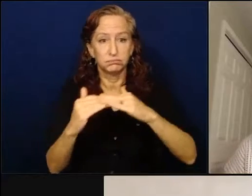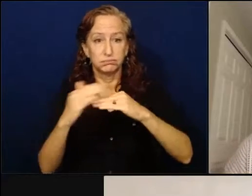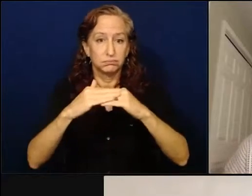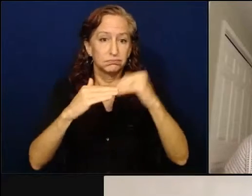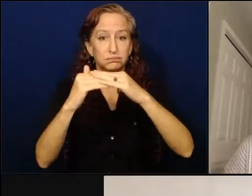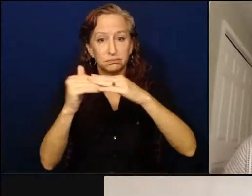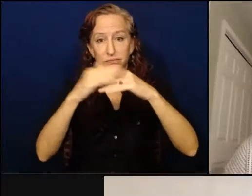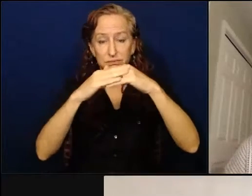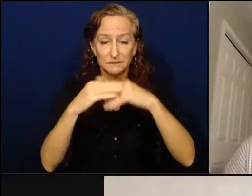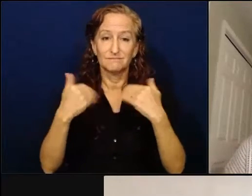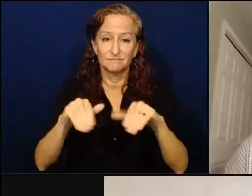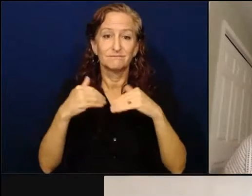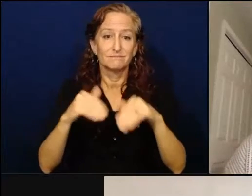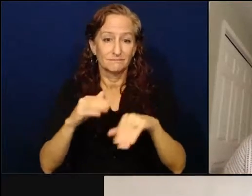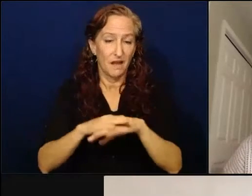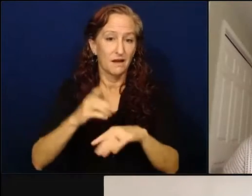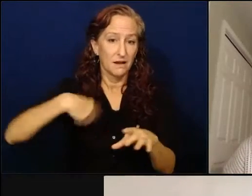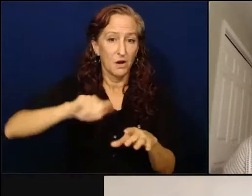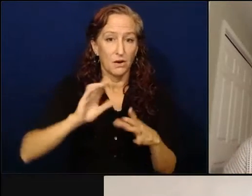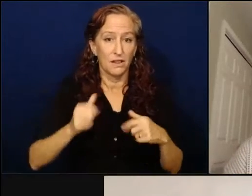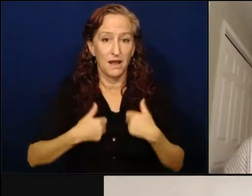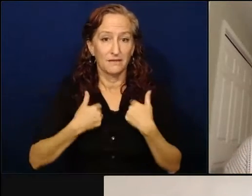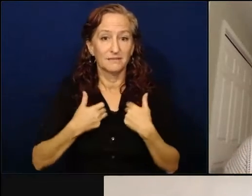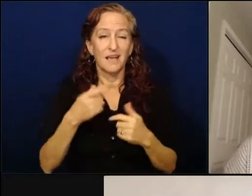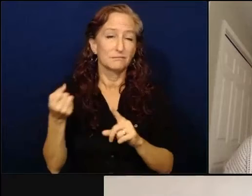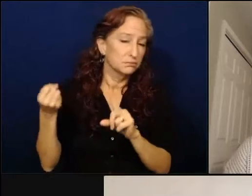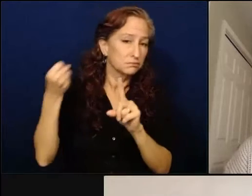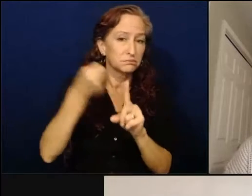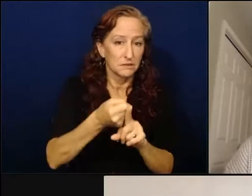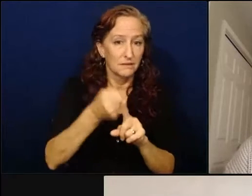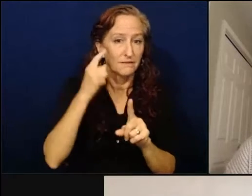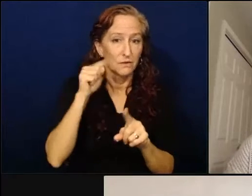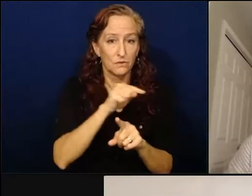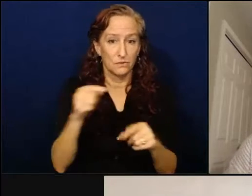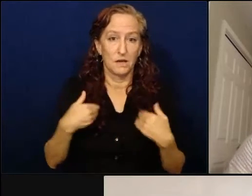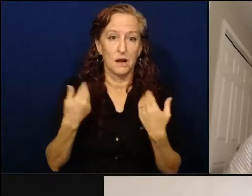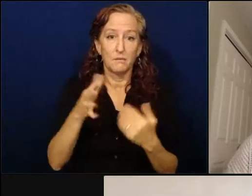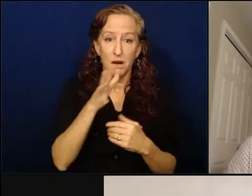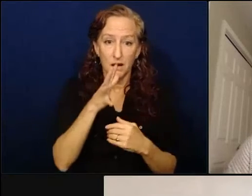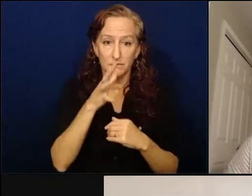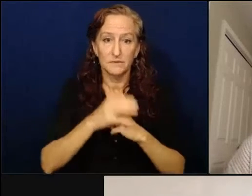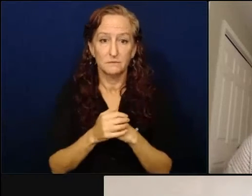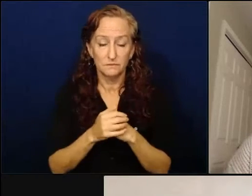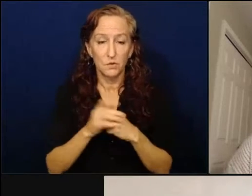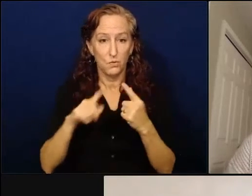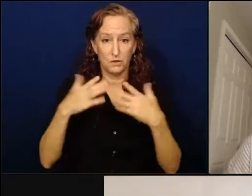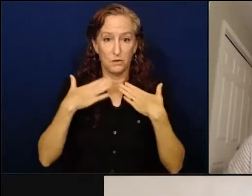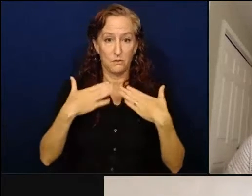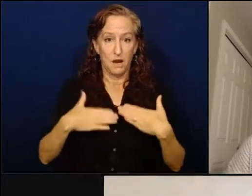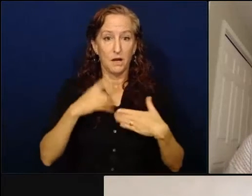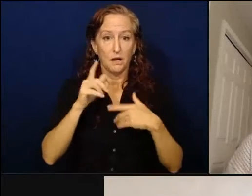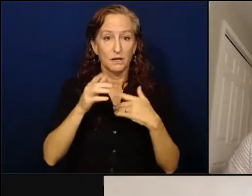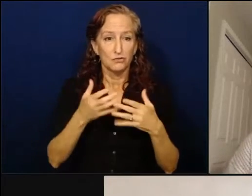bringing into all of our lives is especially worrisome when your body is going through